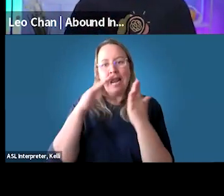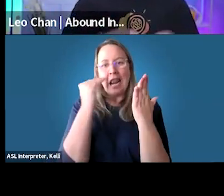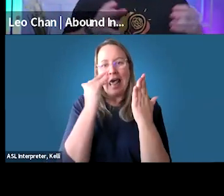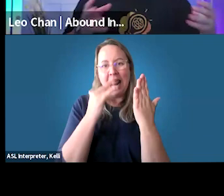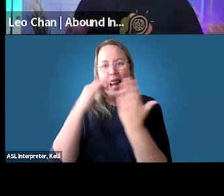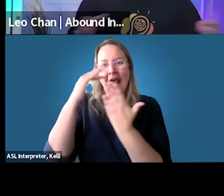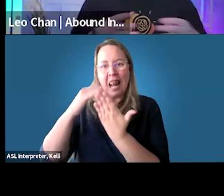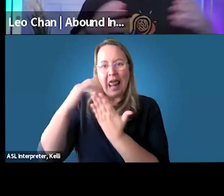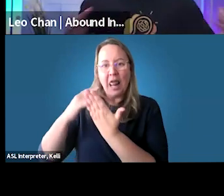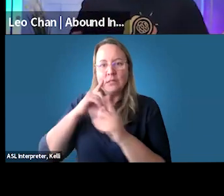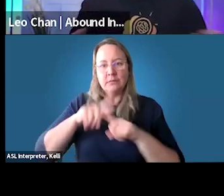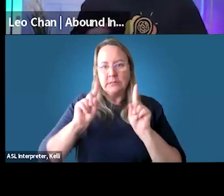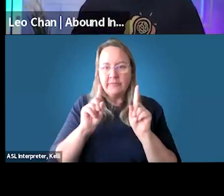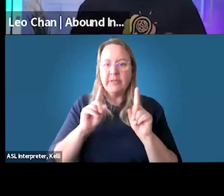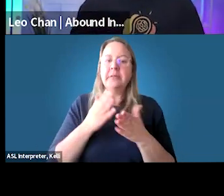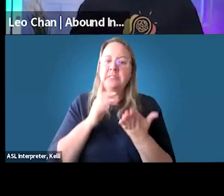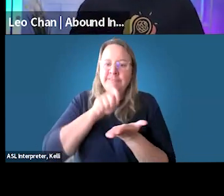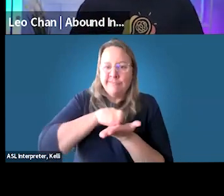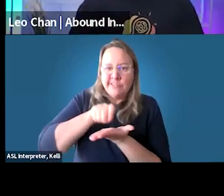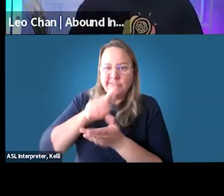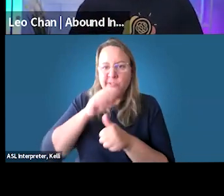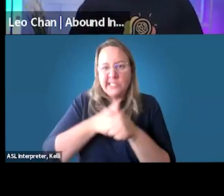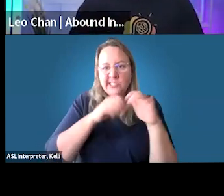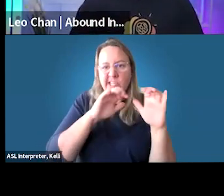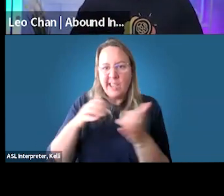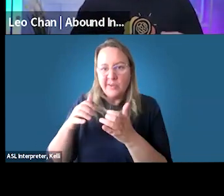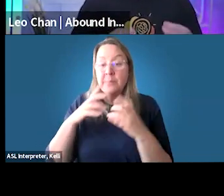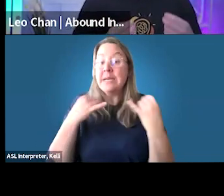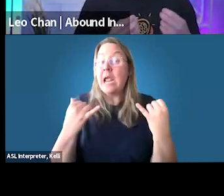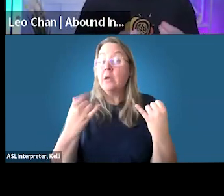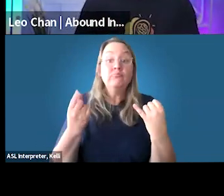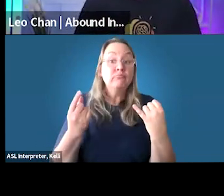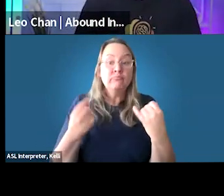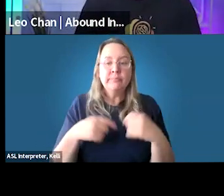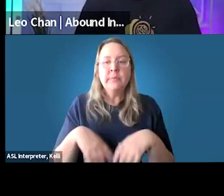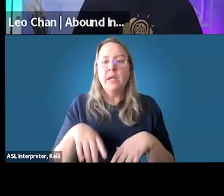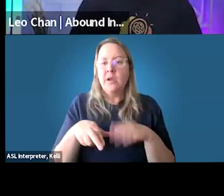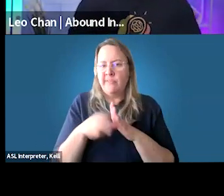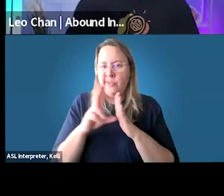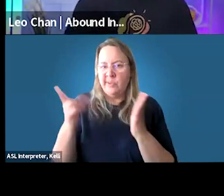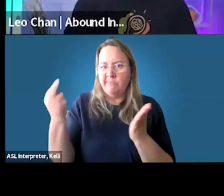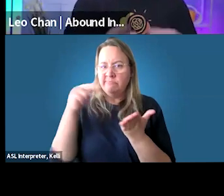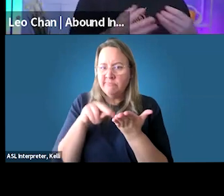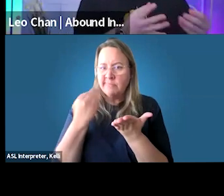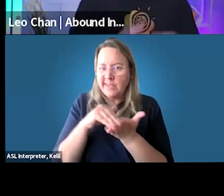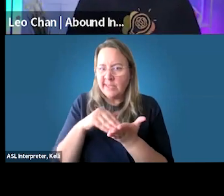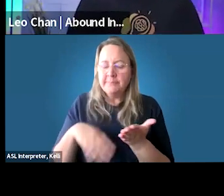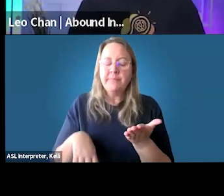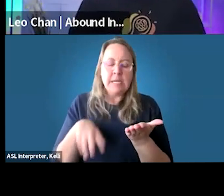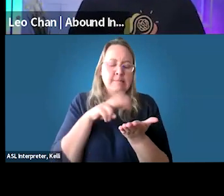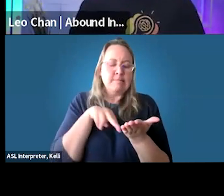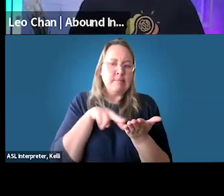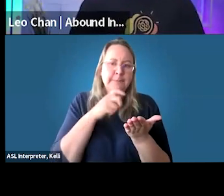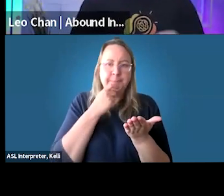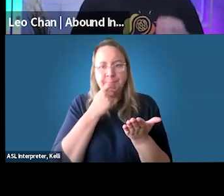of different things that you've written down under each category. And what I'd like you to do is to review them. And as you're reviewing